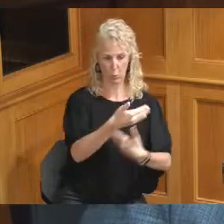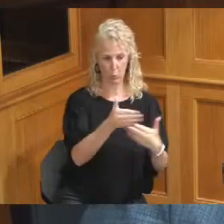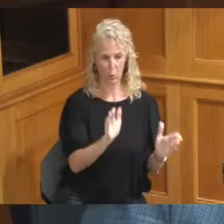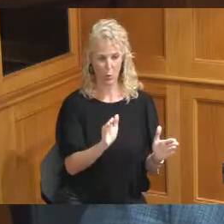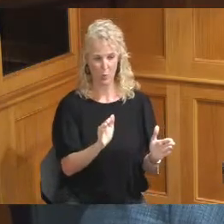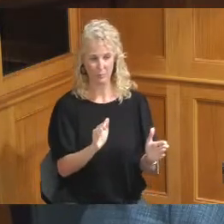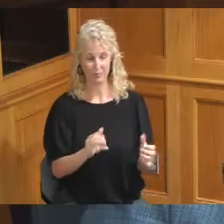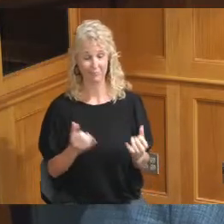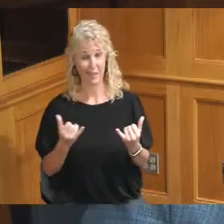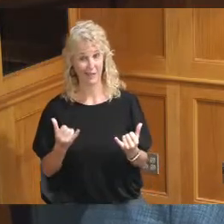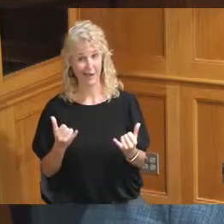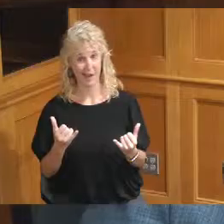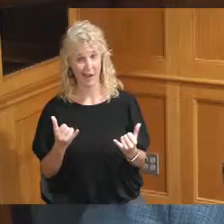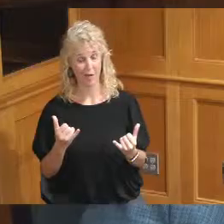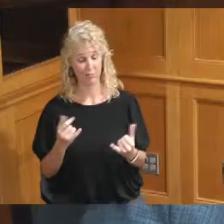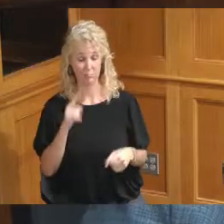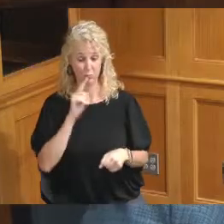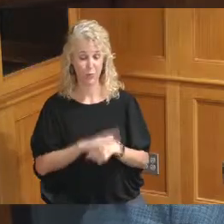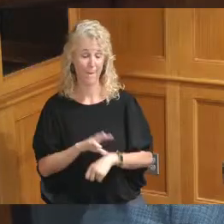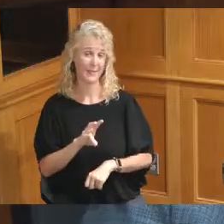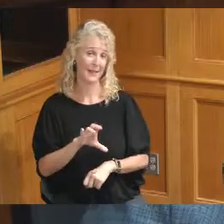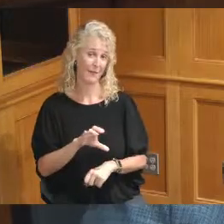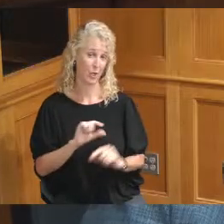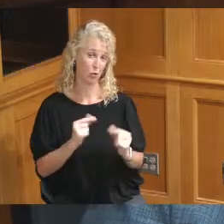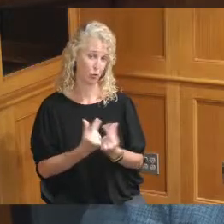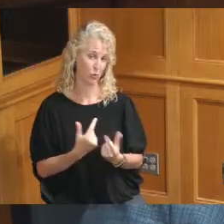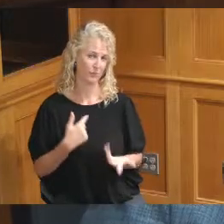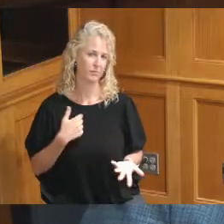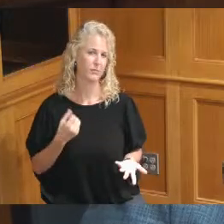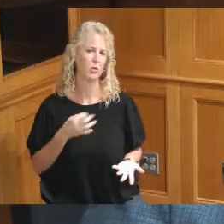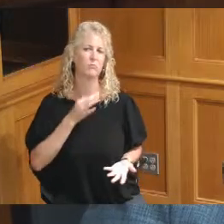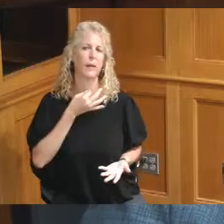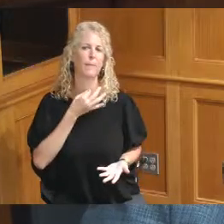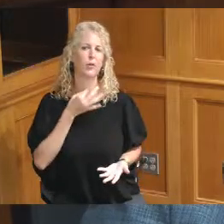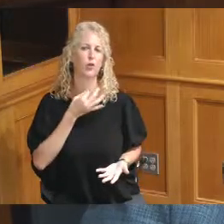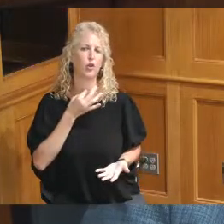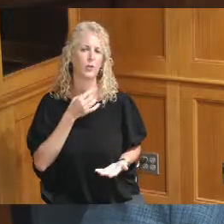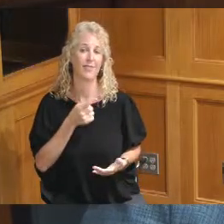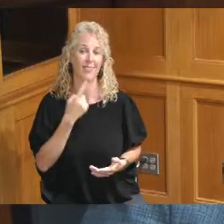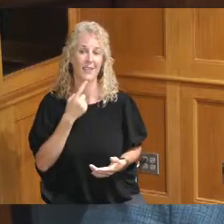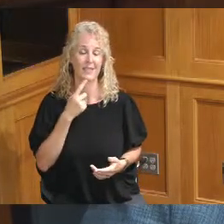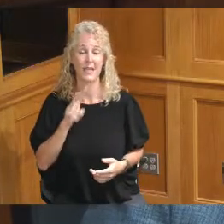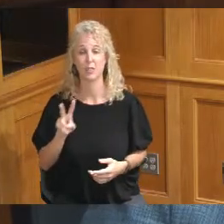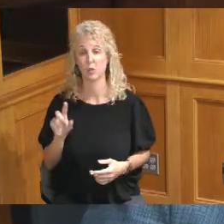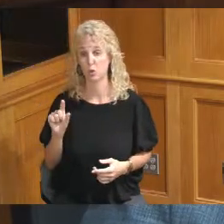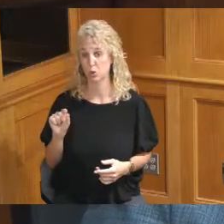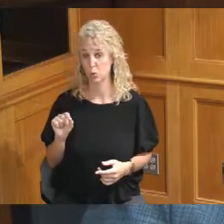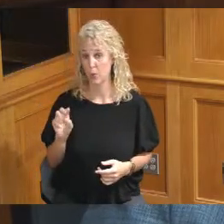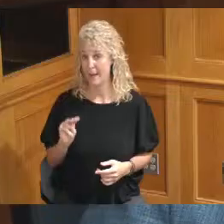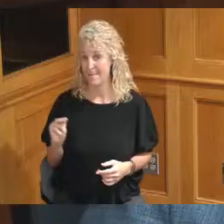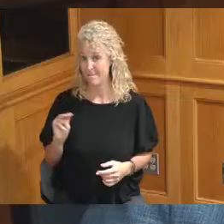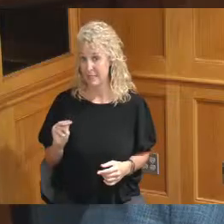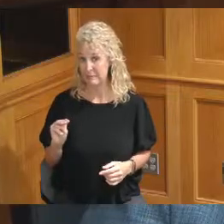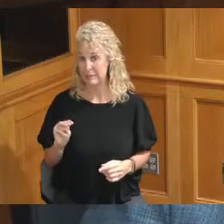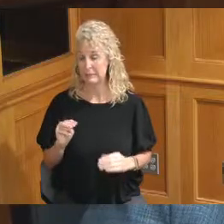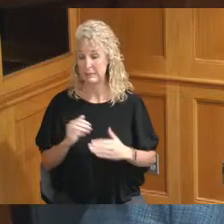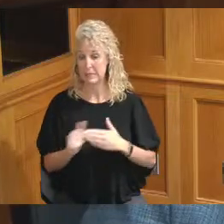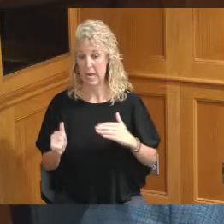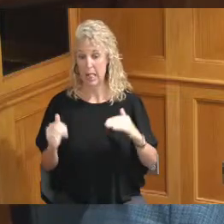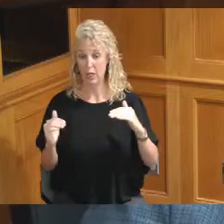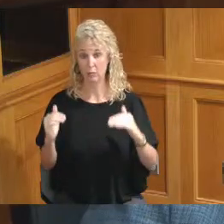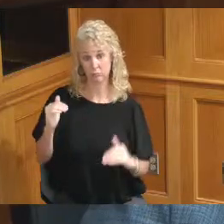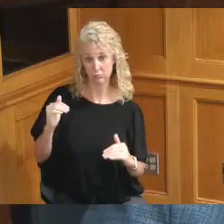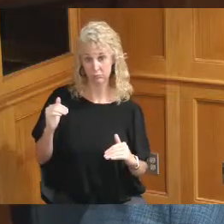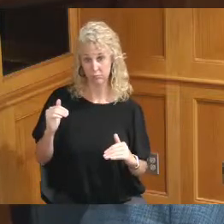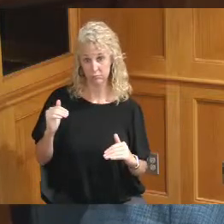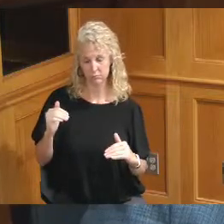And I've been getting questions of how the deportment group say that there's a $20 million gap. We're getting 100 less rooms, but they